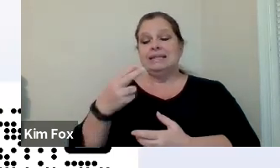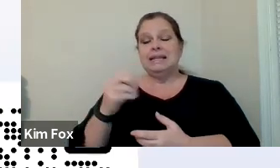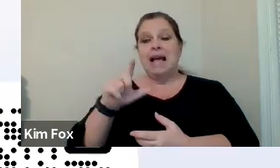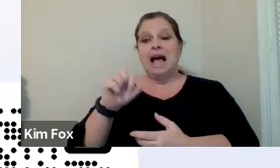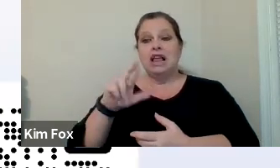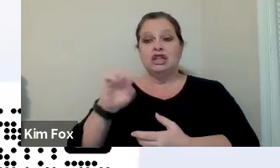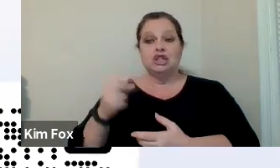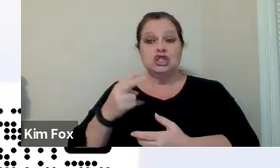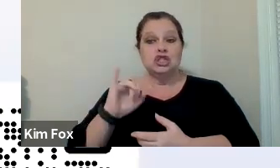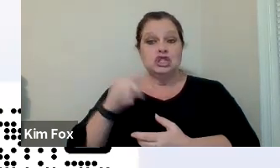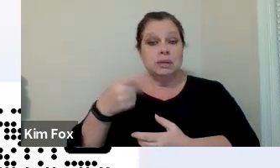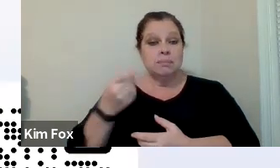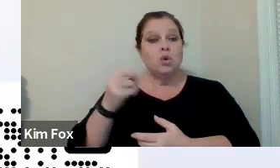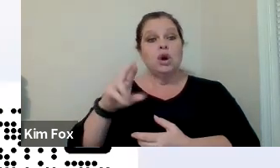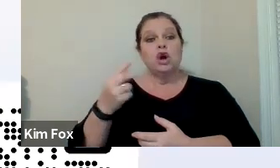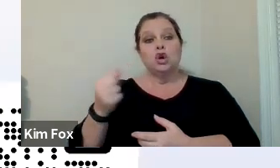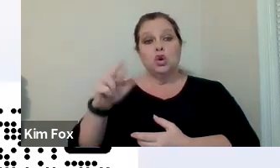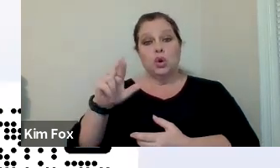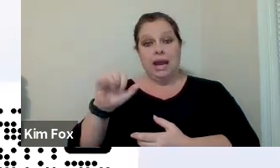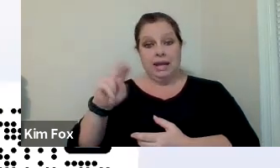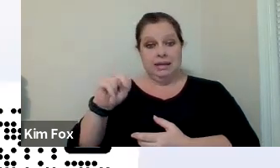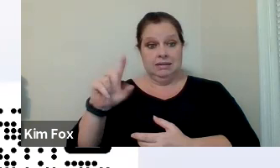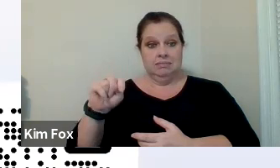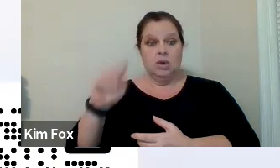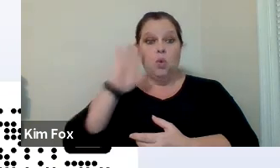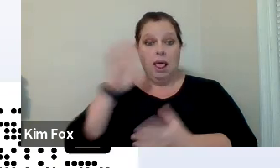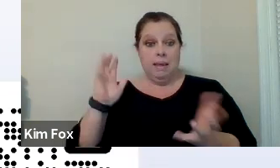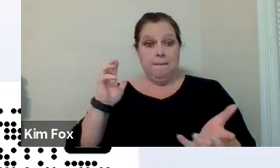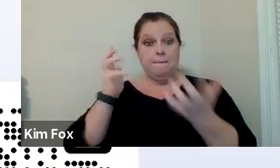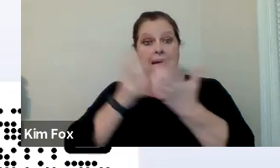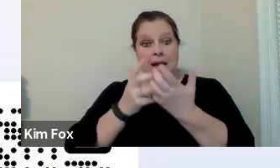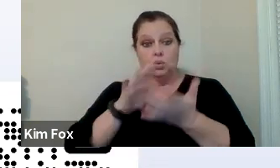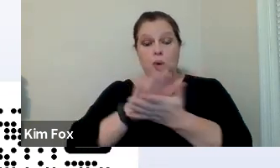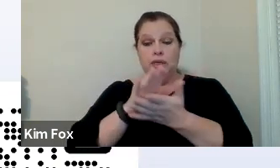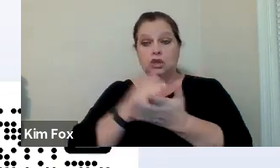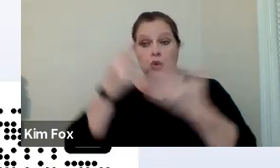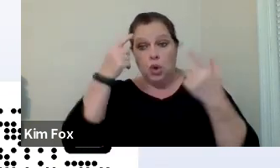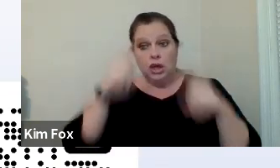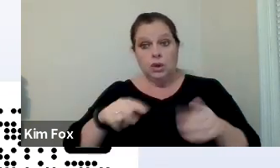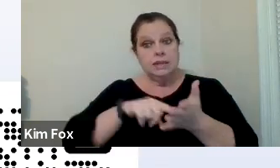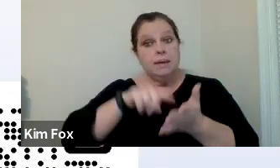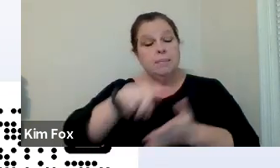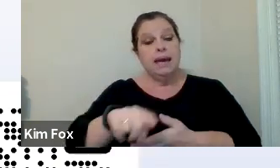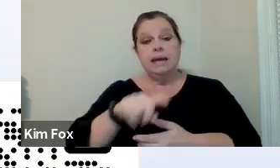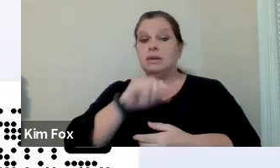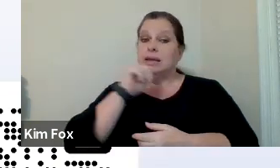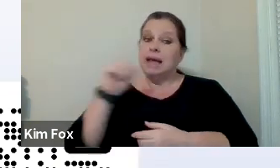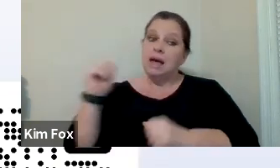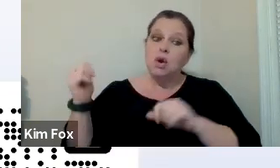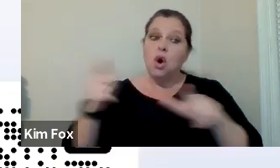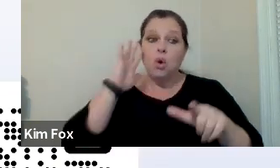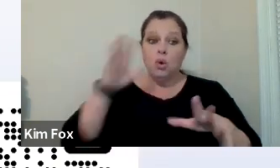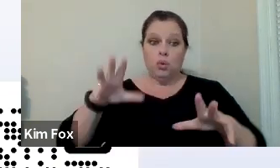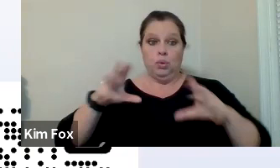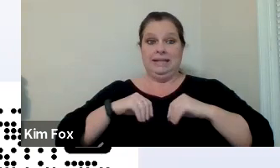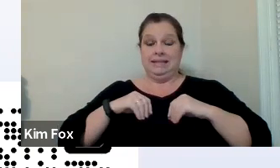The VA will match the contribution that the school agrees to pay. However, not every student will receive a scholarship, and